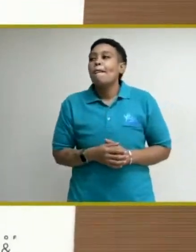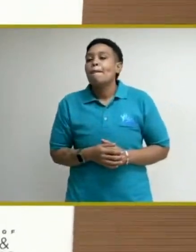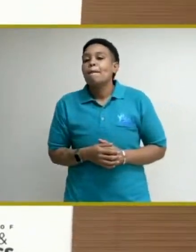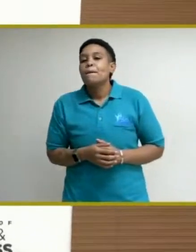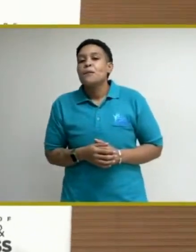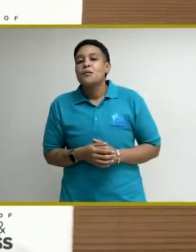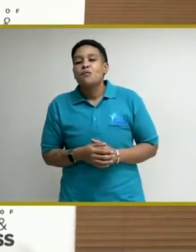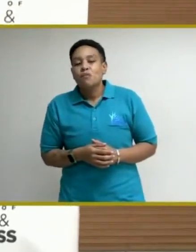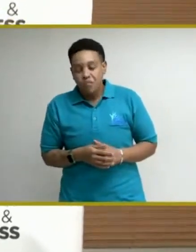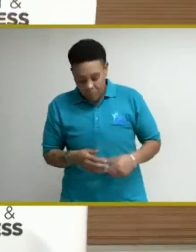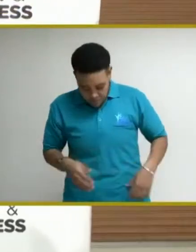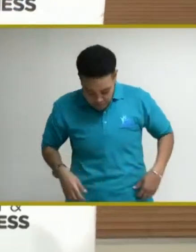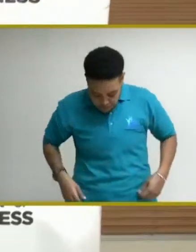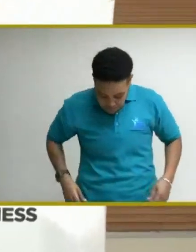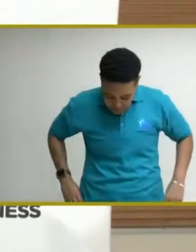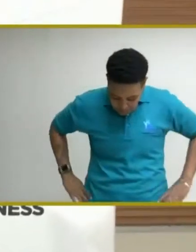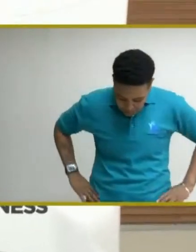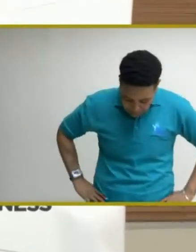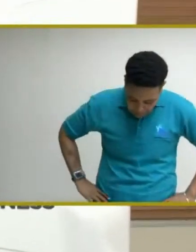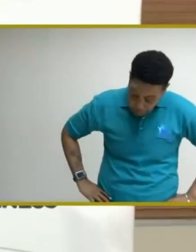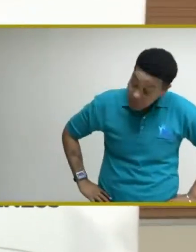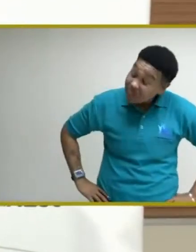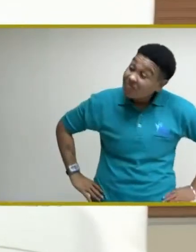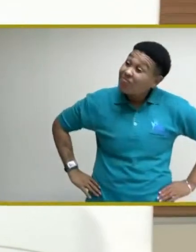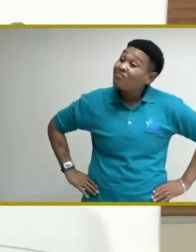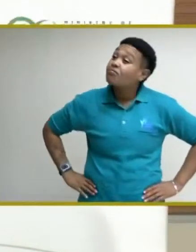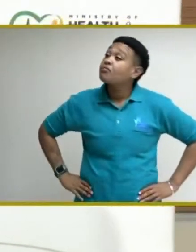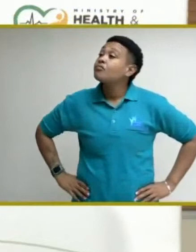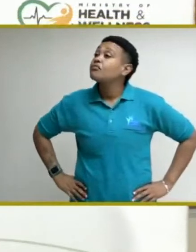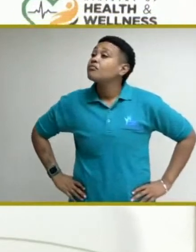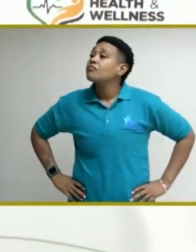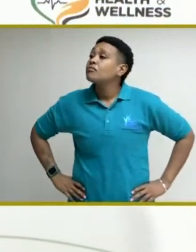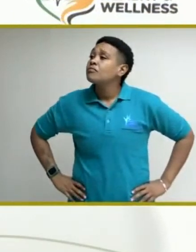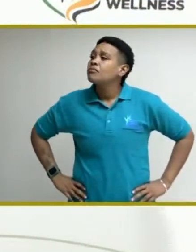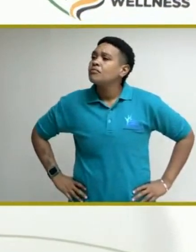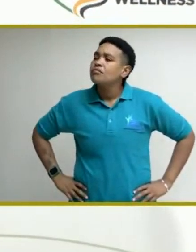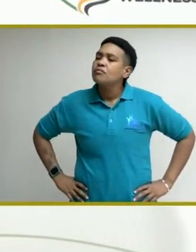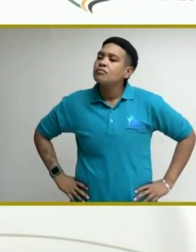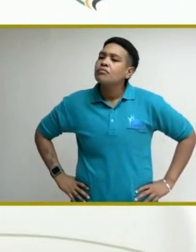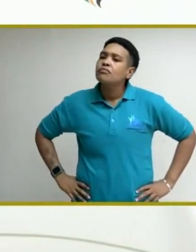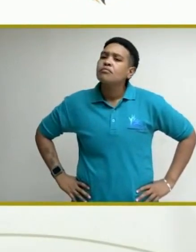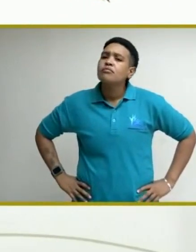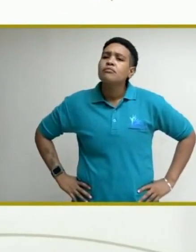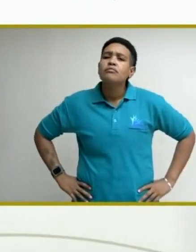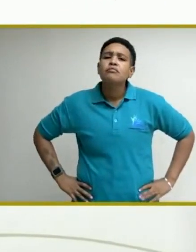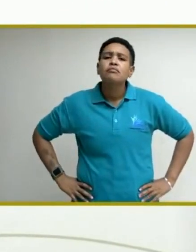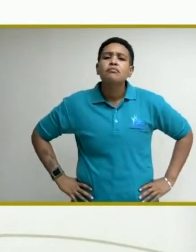update with data as at the 9th of June, 2021.